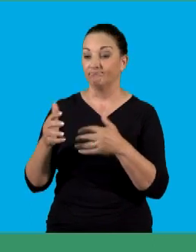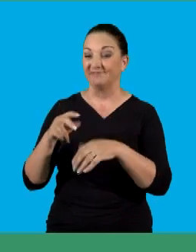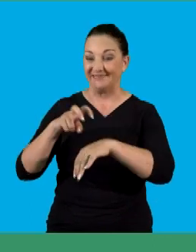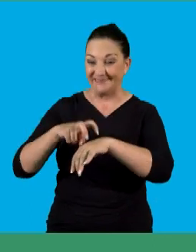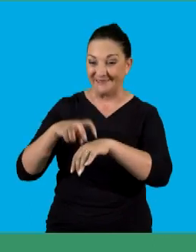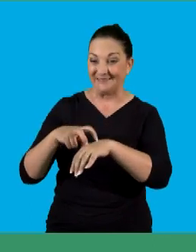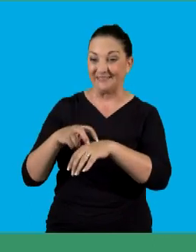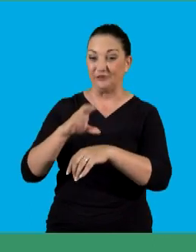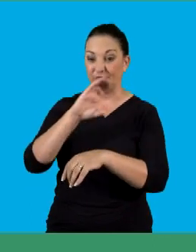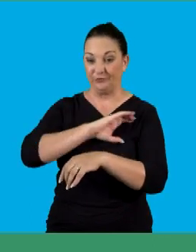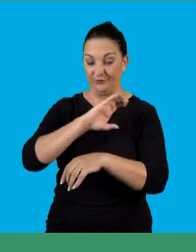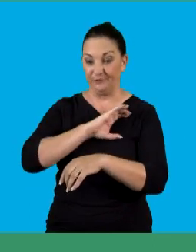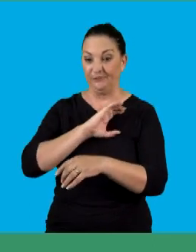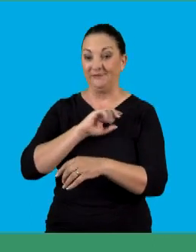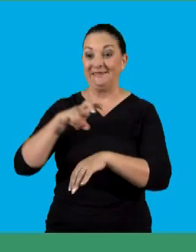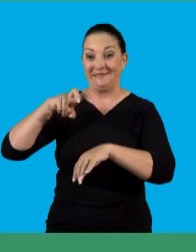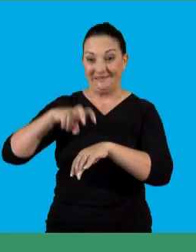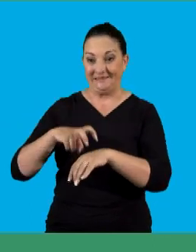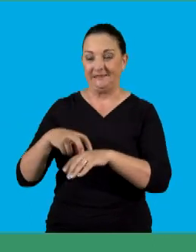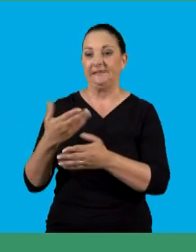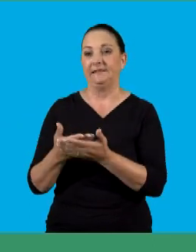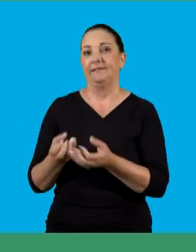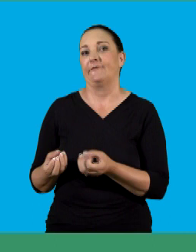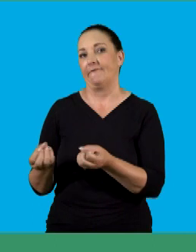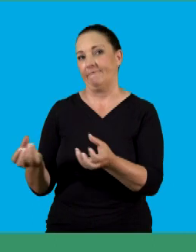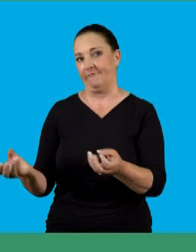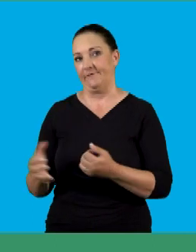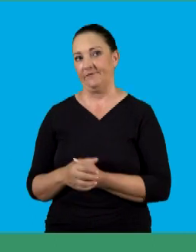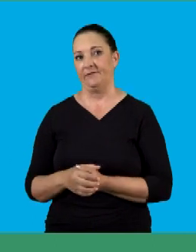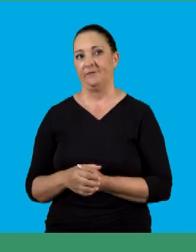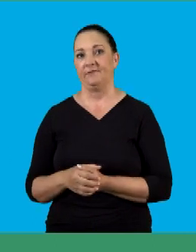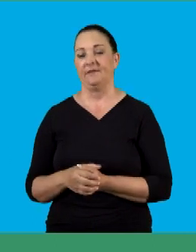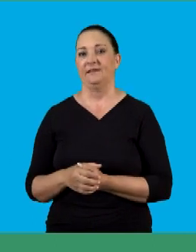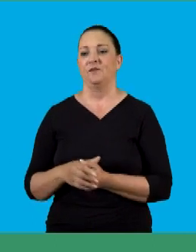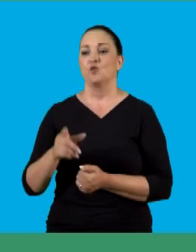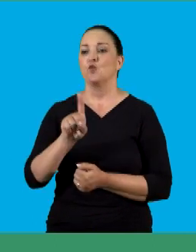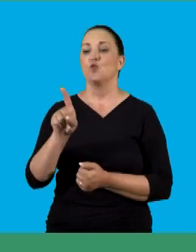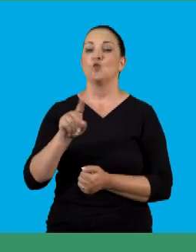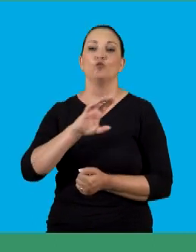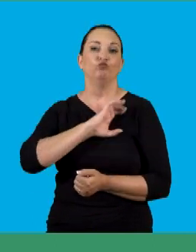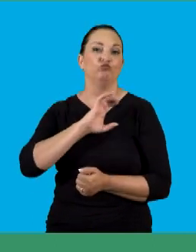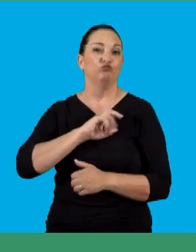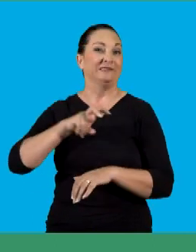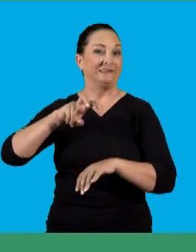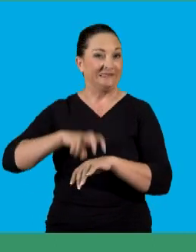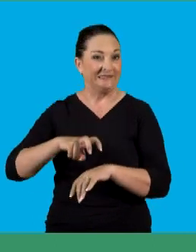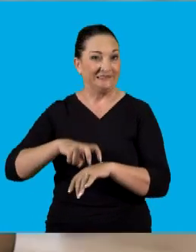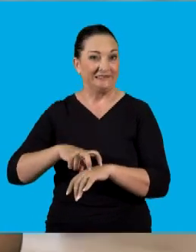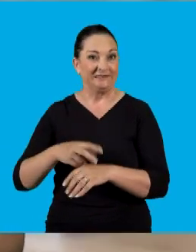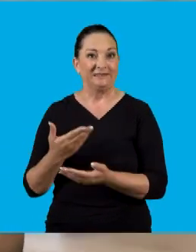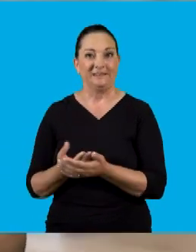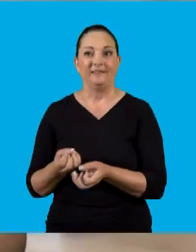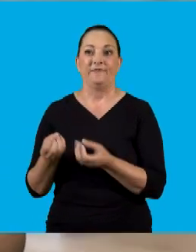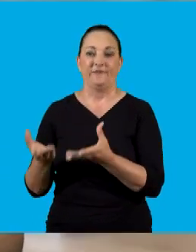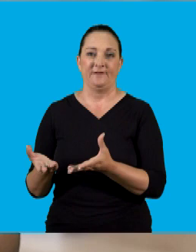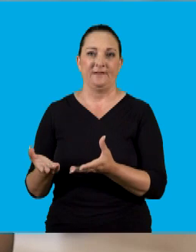of consumers. So the private sector has to do with making sure that they meet the demands of consumers, unlike